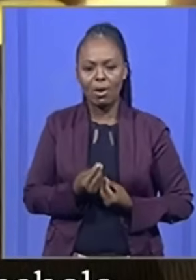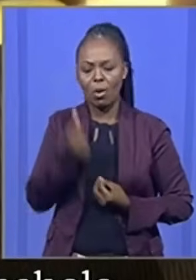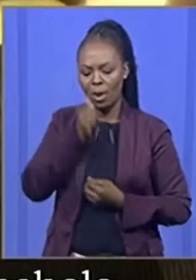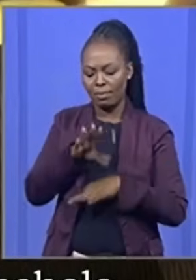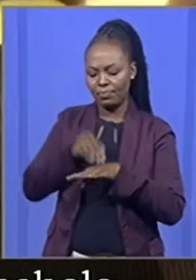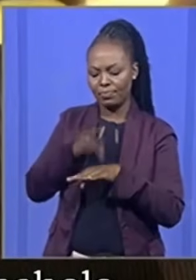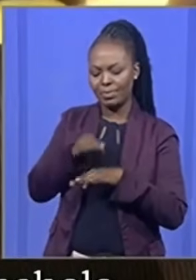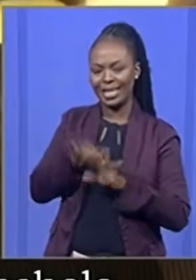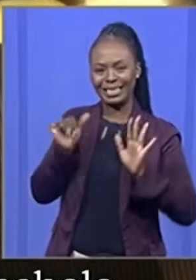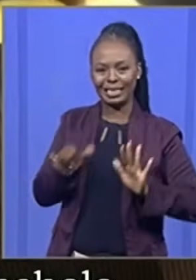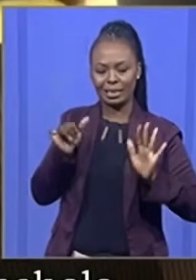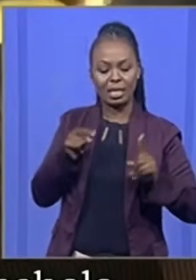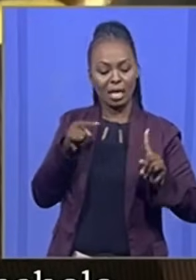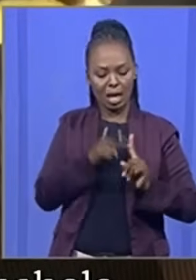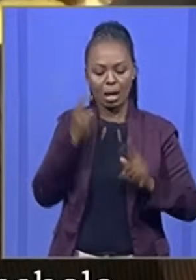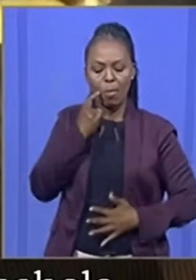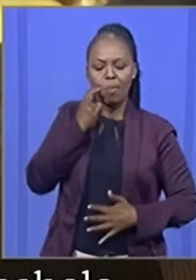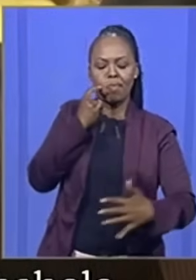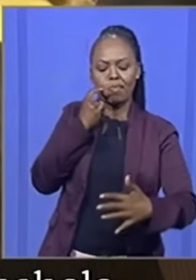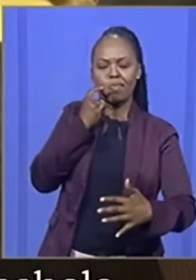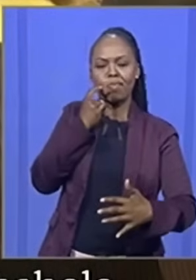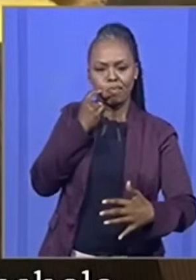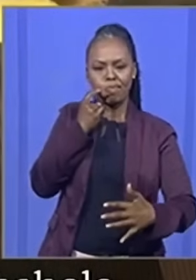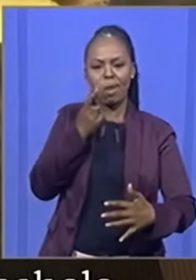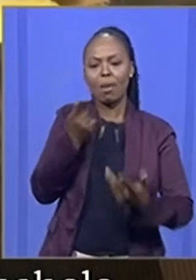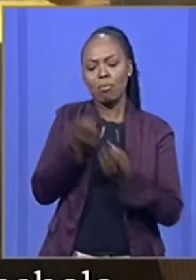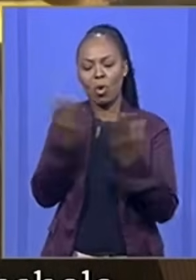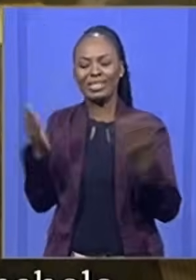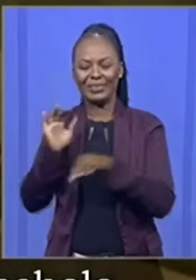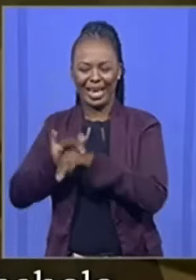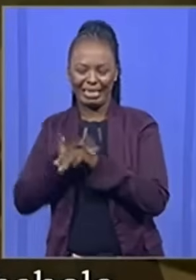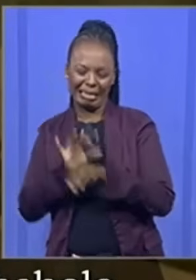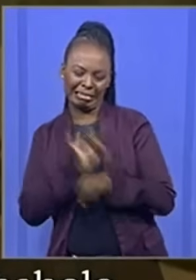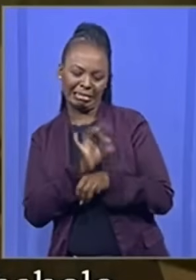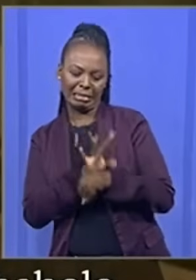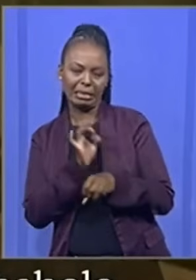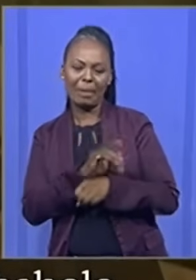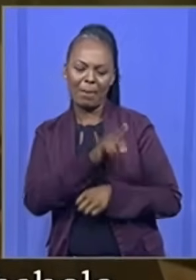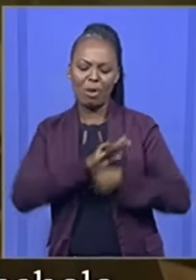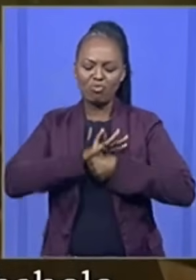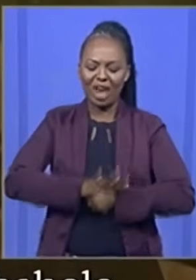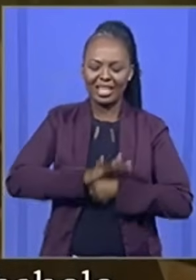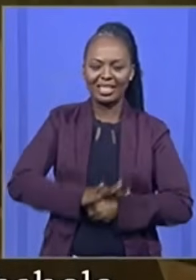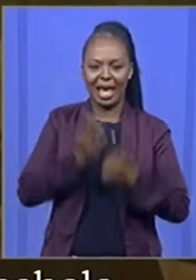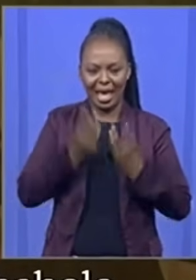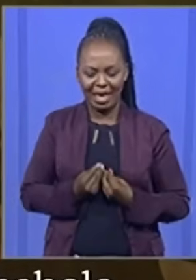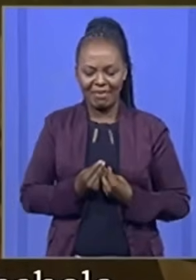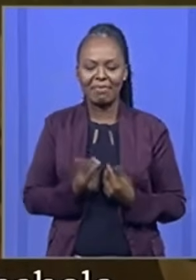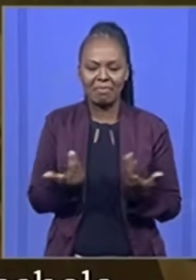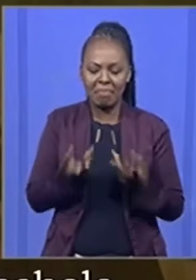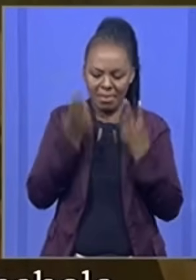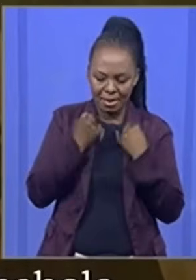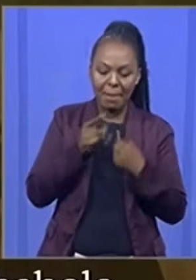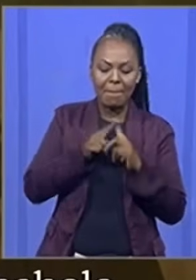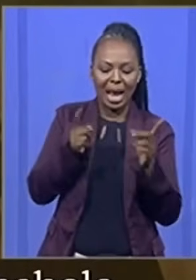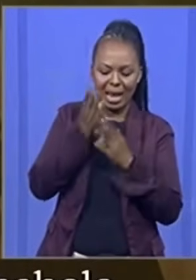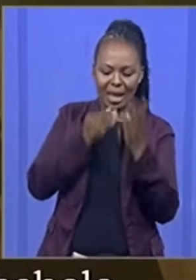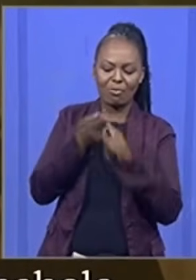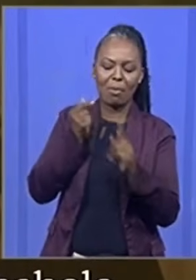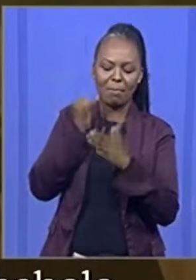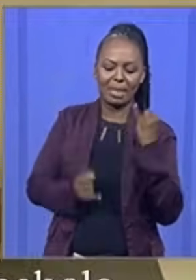dingwaga di le 16. A re o digetswe ke kgatelelo ya ditsala mo seraing seo e leng phoso e a ithutileng go le gontsi go tswa mo go yona. Ke